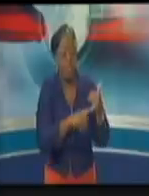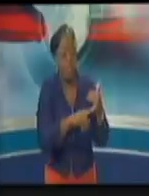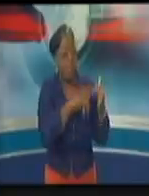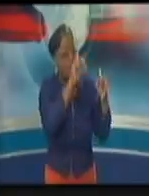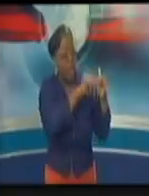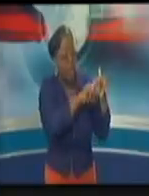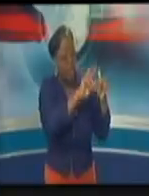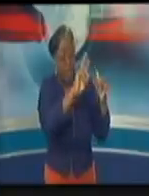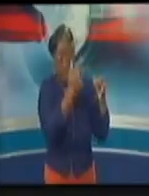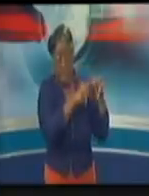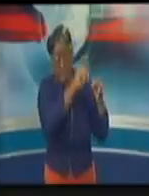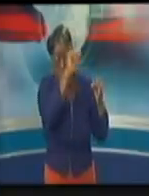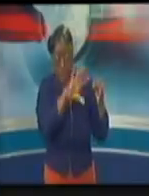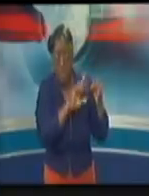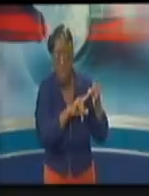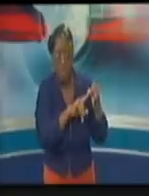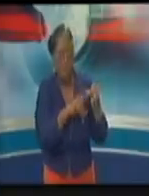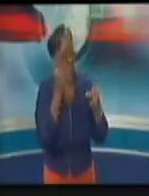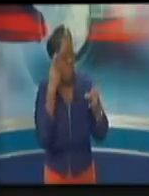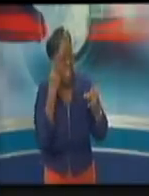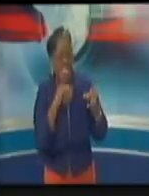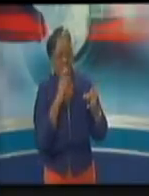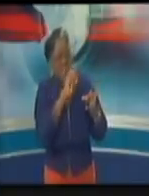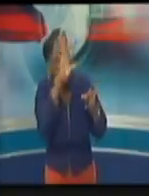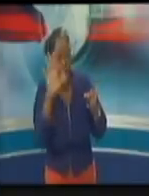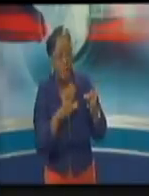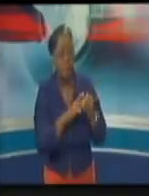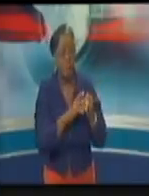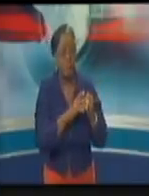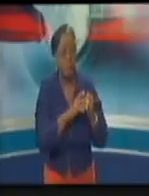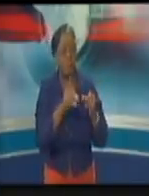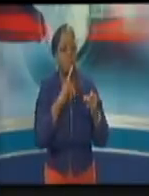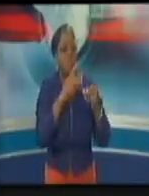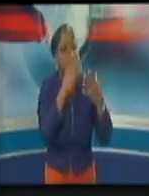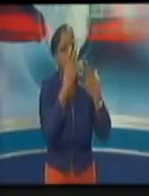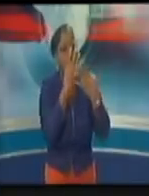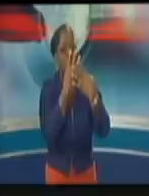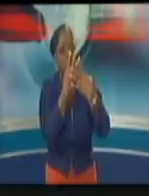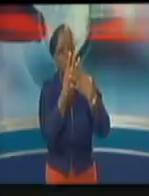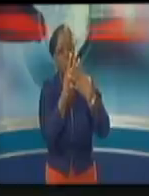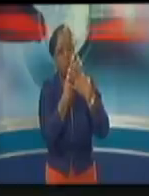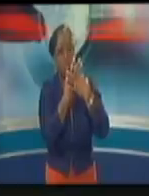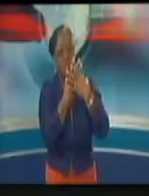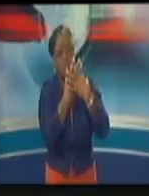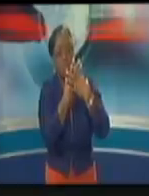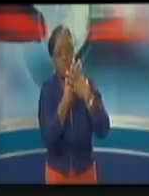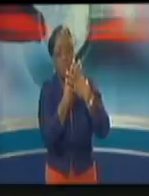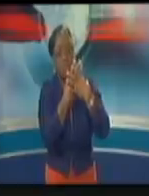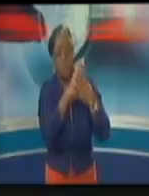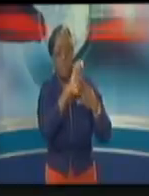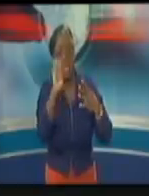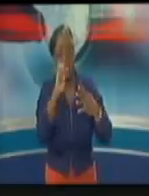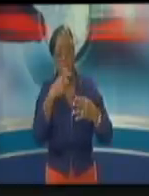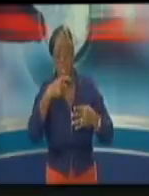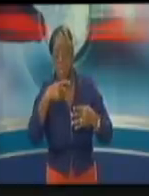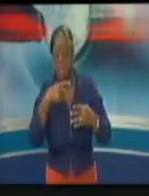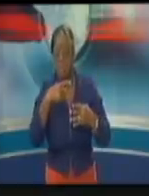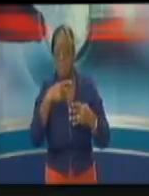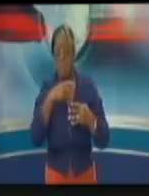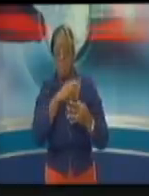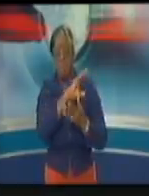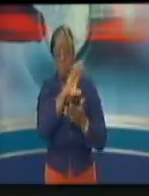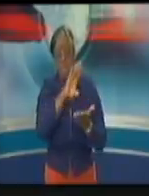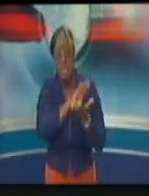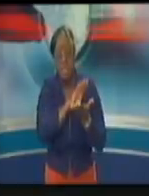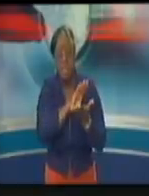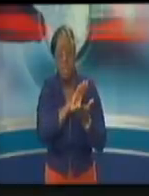second one, I just want some clarification with respect to the prison's Eastern Correctional Rehabilitation Center. I understand it's being used